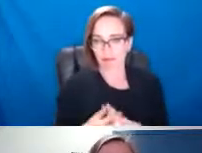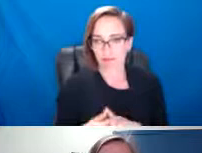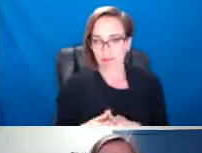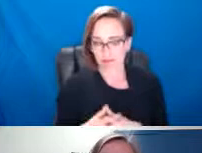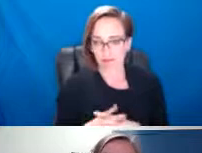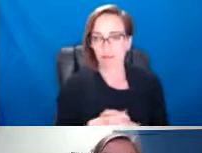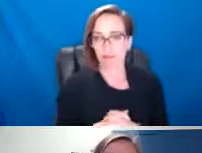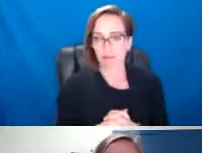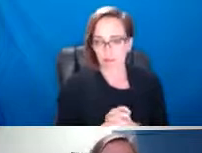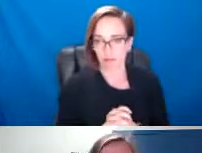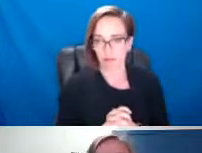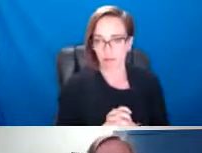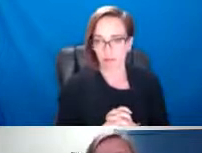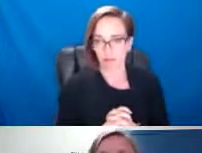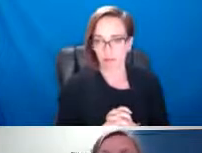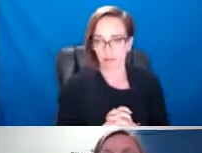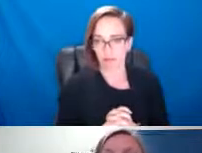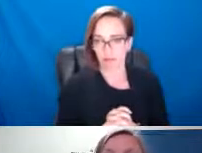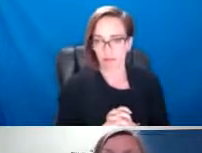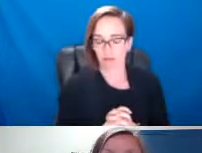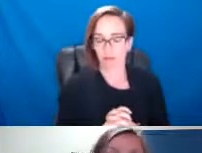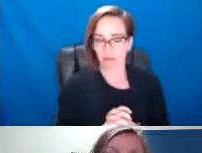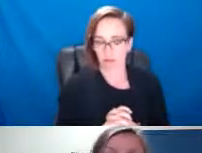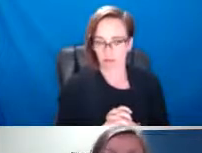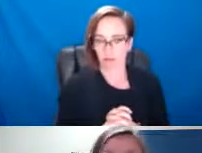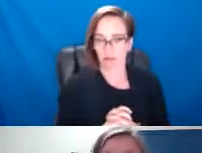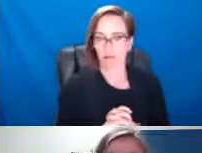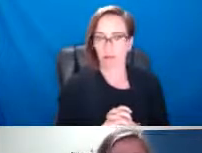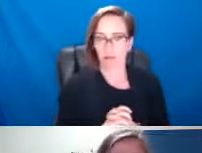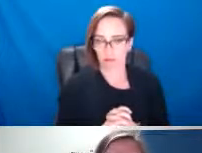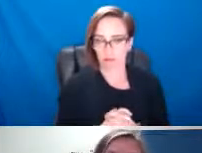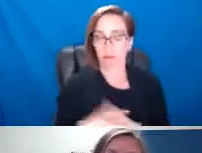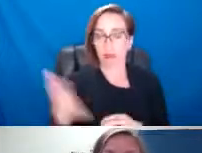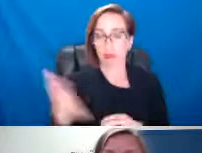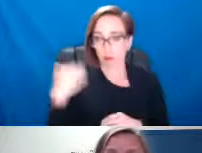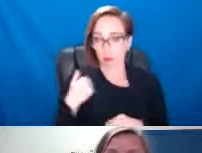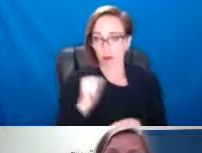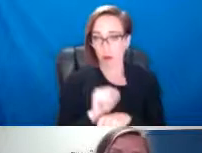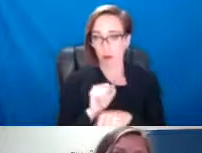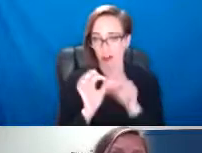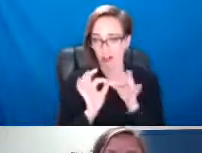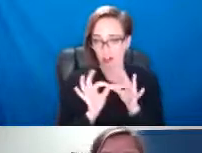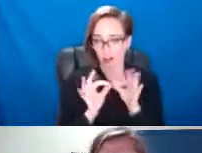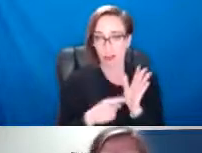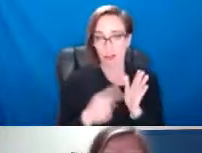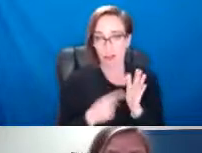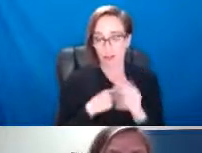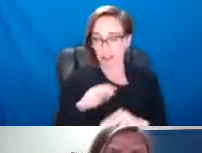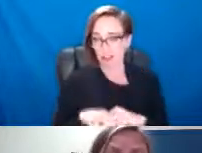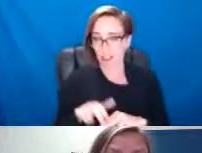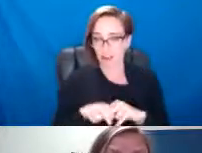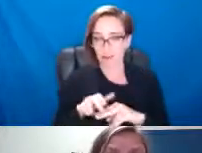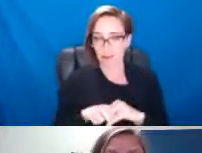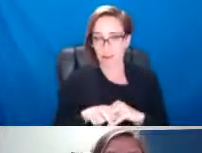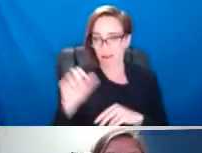distance, proximity, we're distance. I've worked as an interpreter, and I've had to sit possibly 10